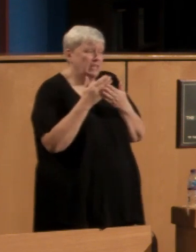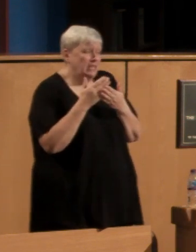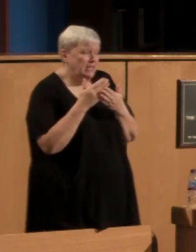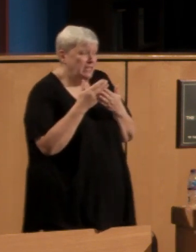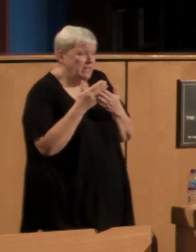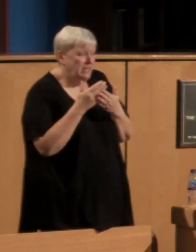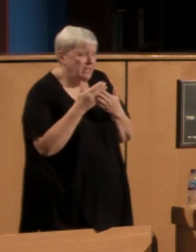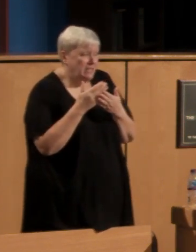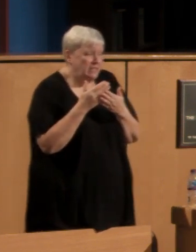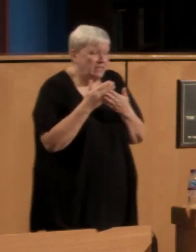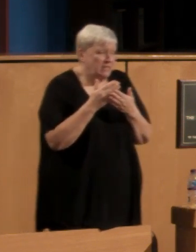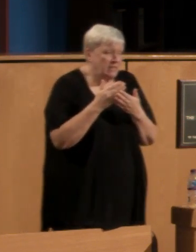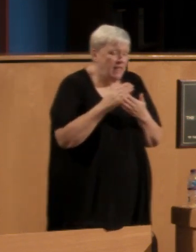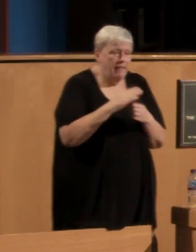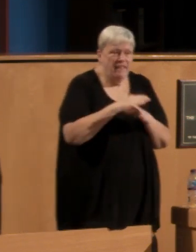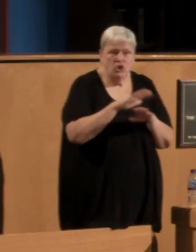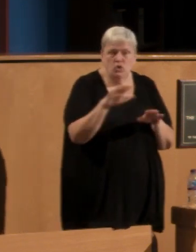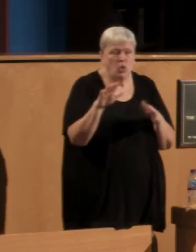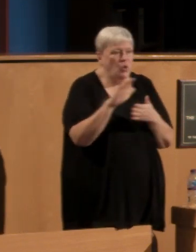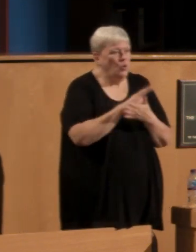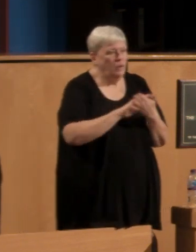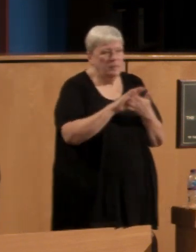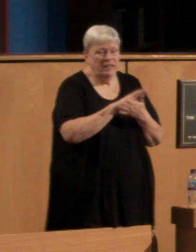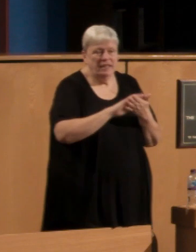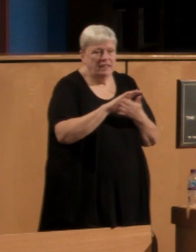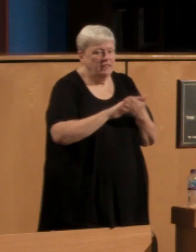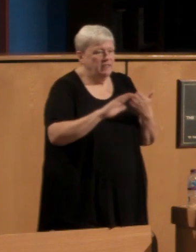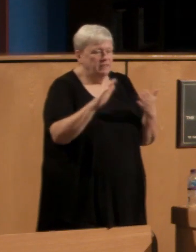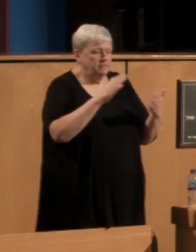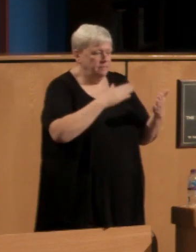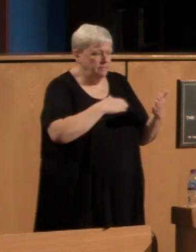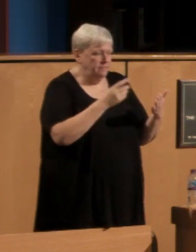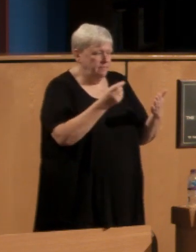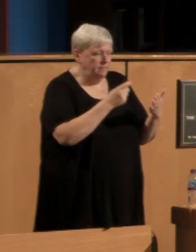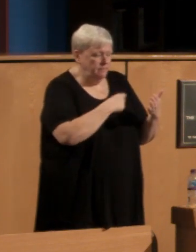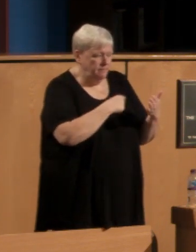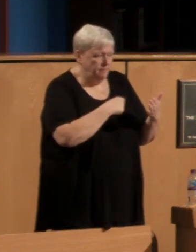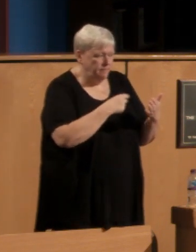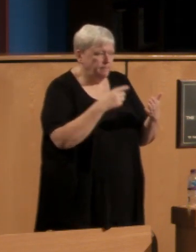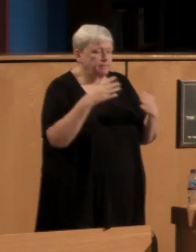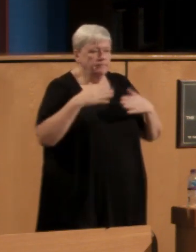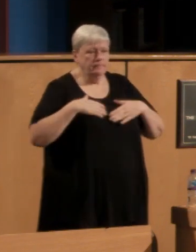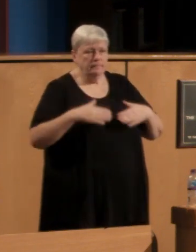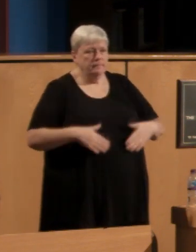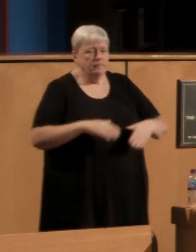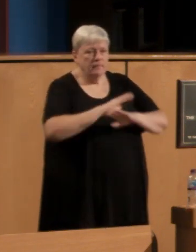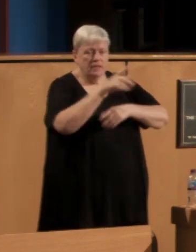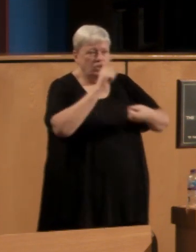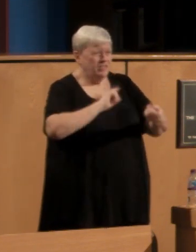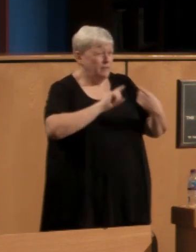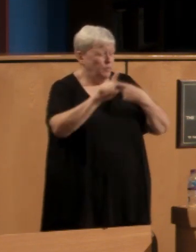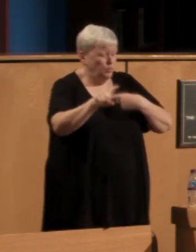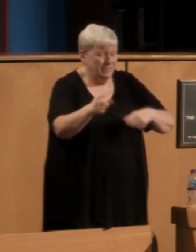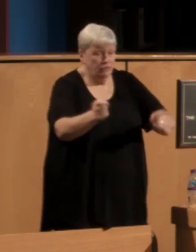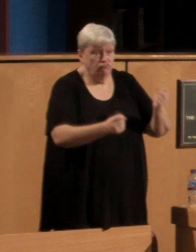don't make your heart beat 100 miles an hour, that don't make your body respond in a way that, for me, triggers a lot of